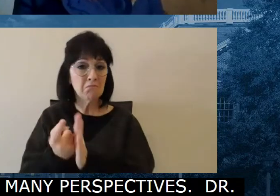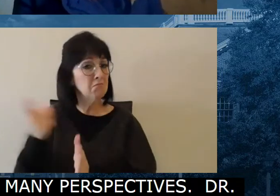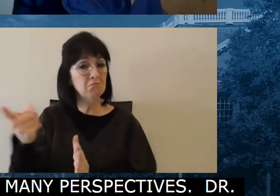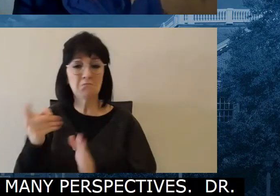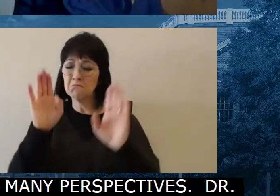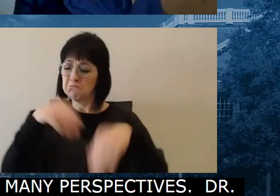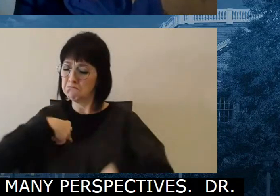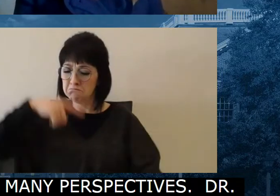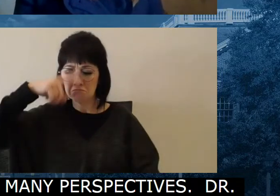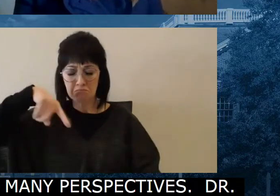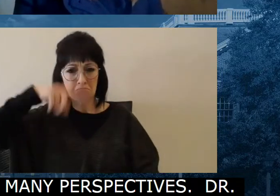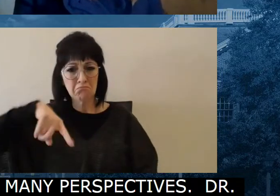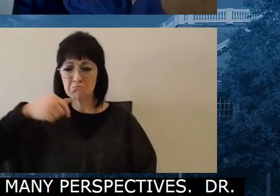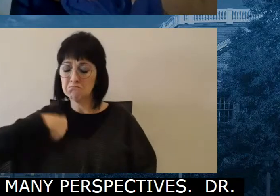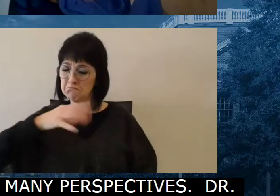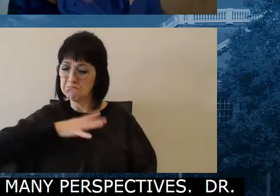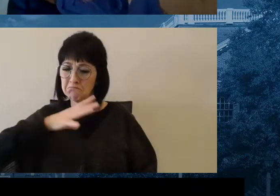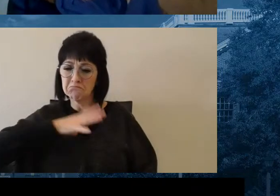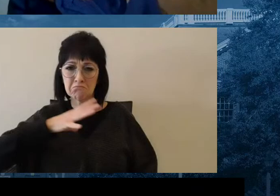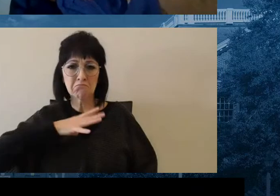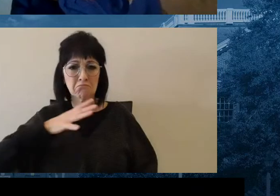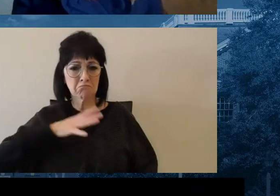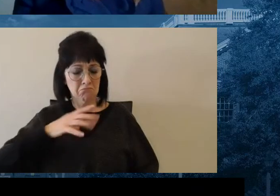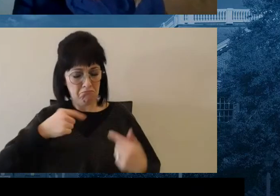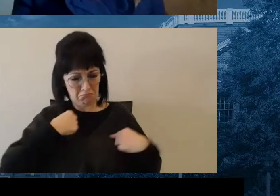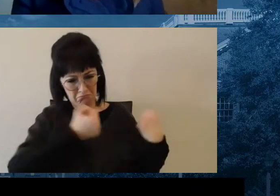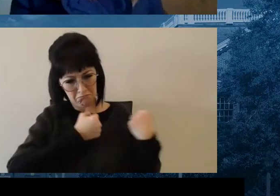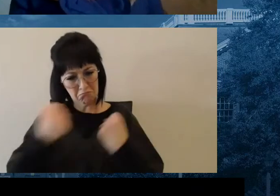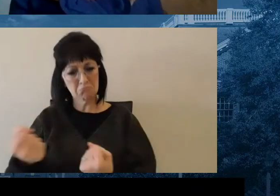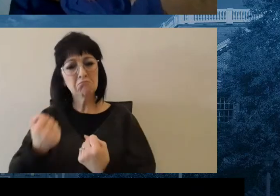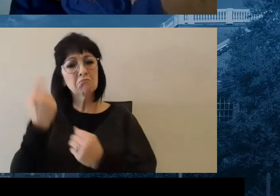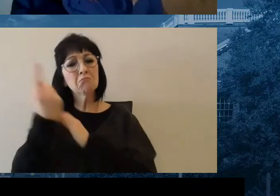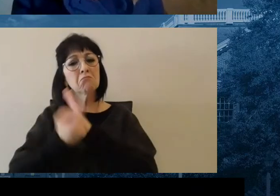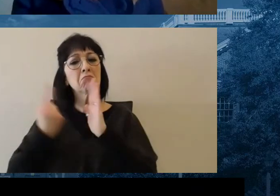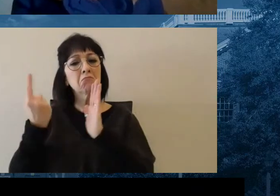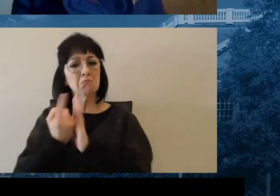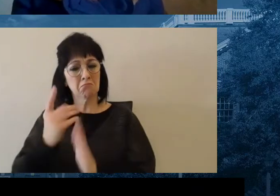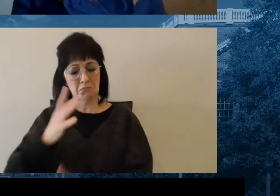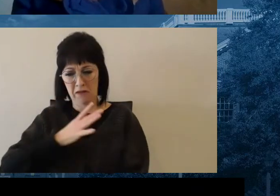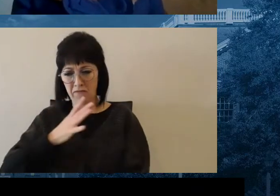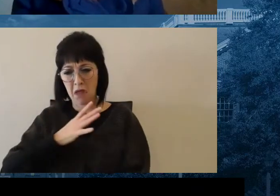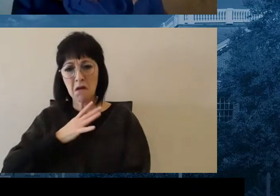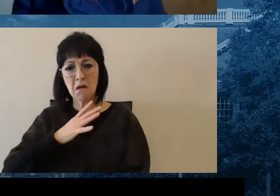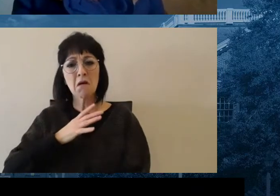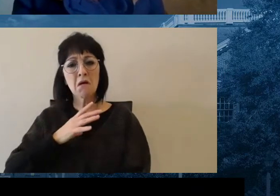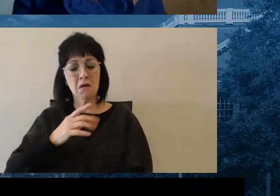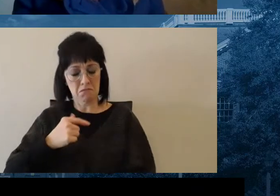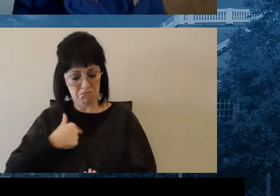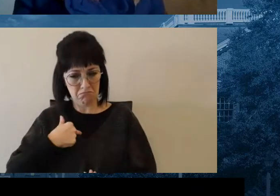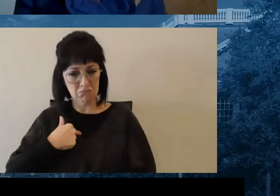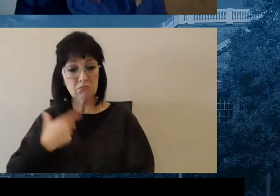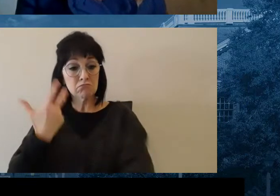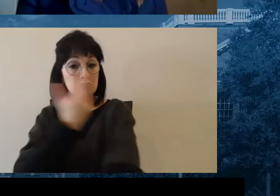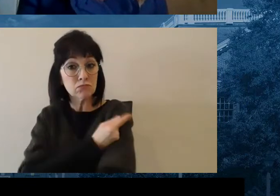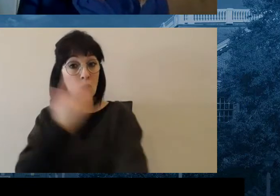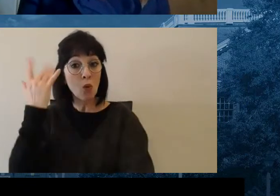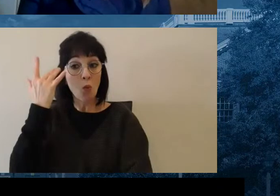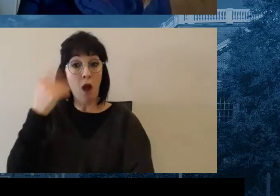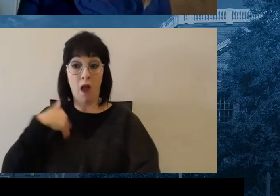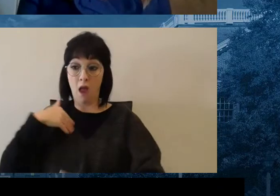most people didn't feel that getting to Dover was a problem because it was such a smooth